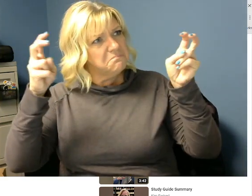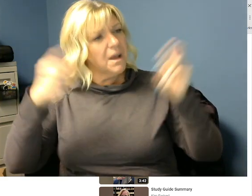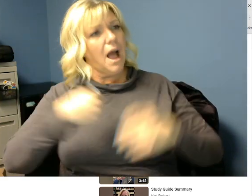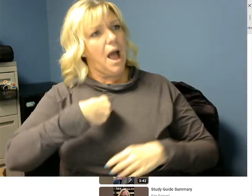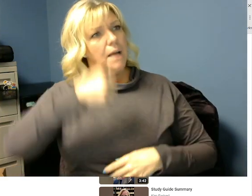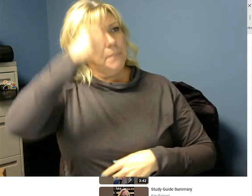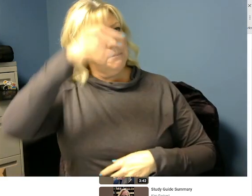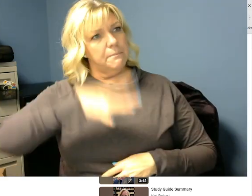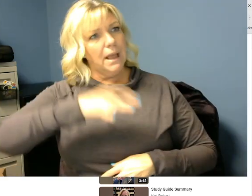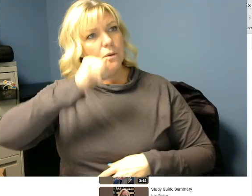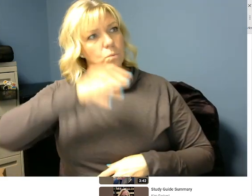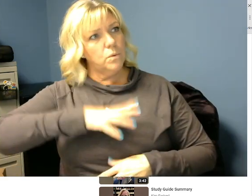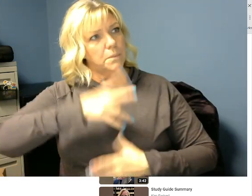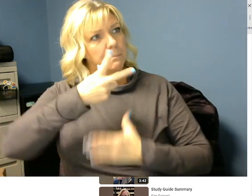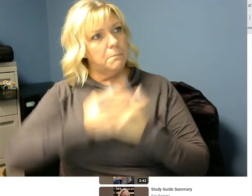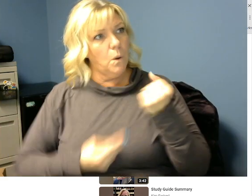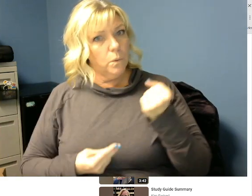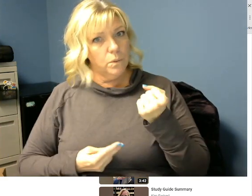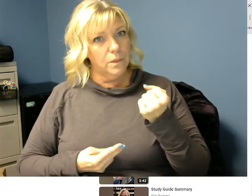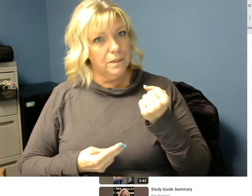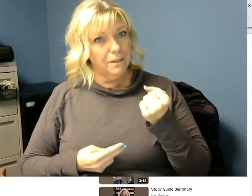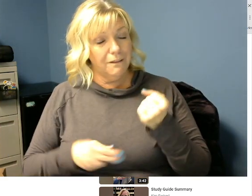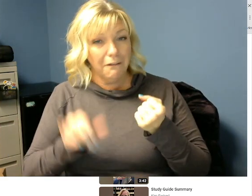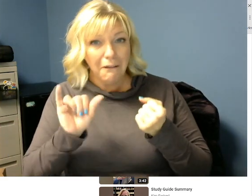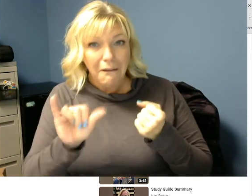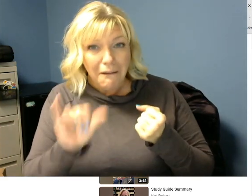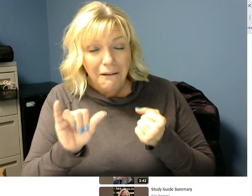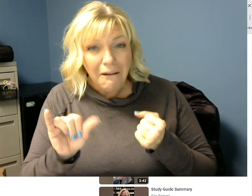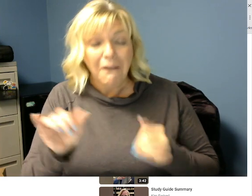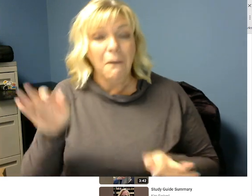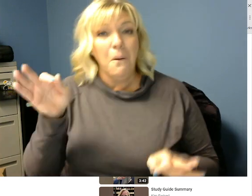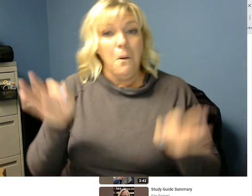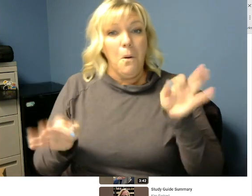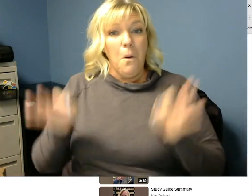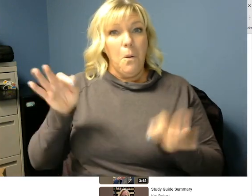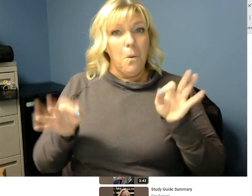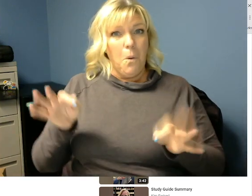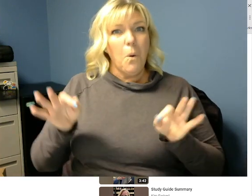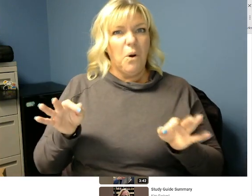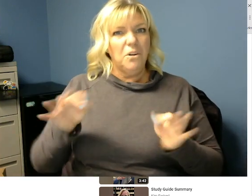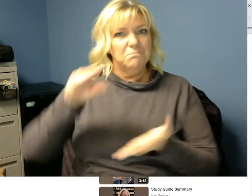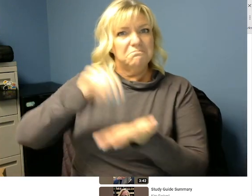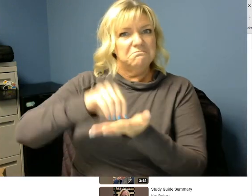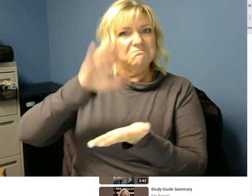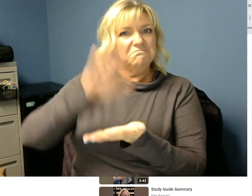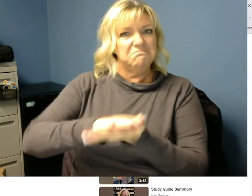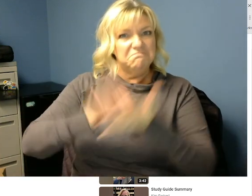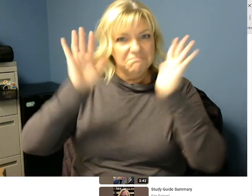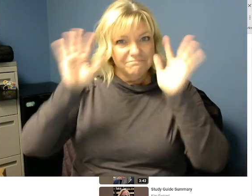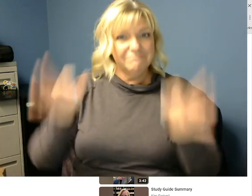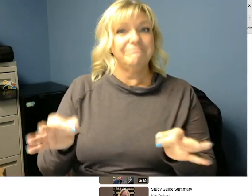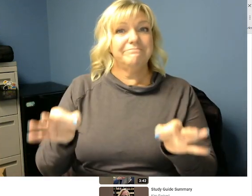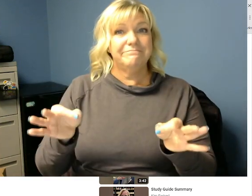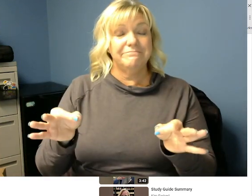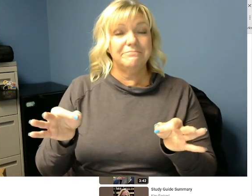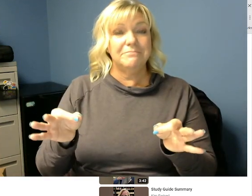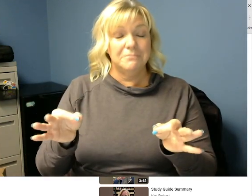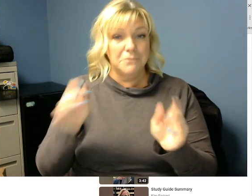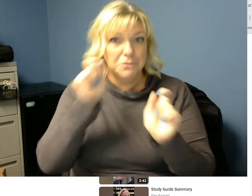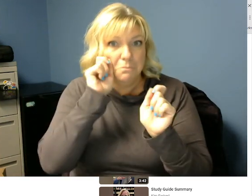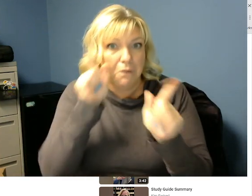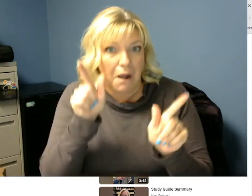and woman. When the court issues the decision, the court